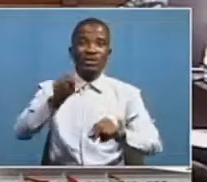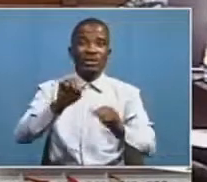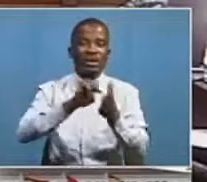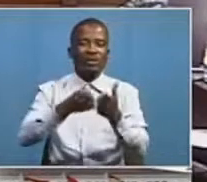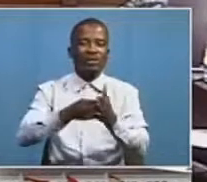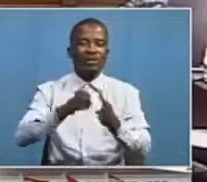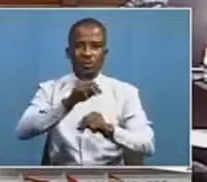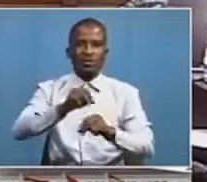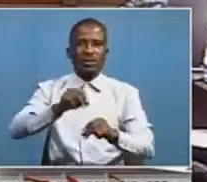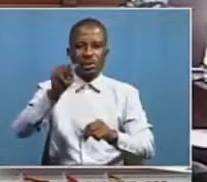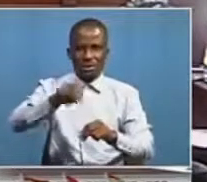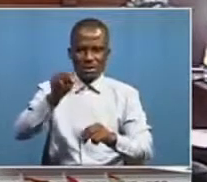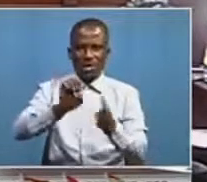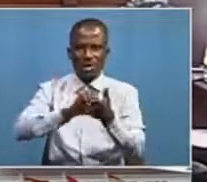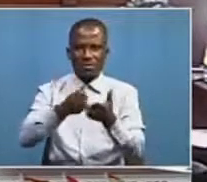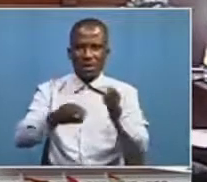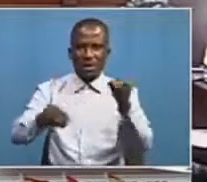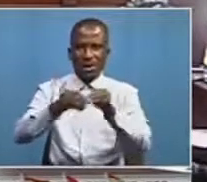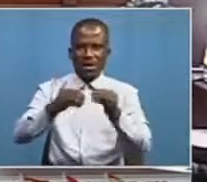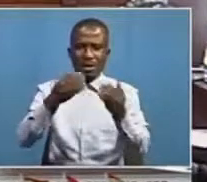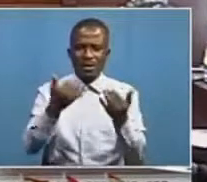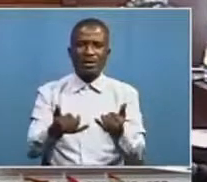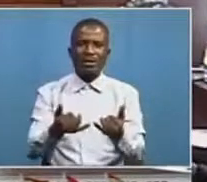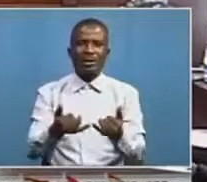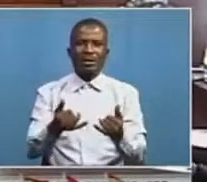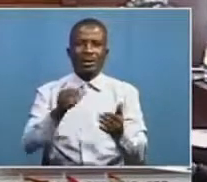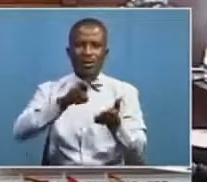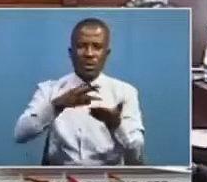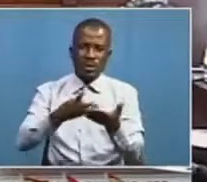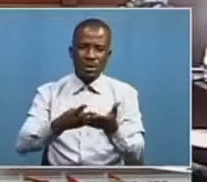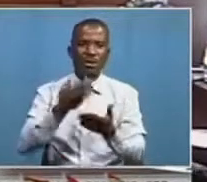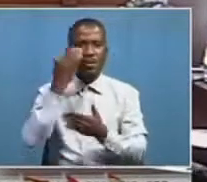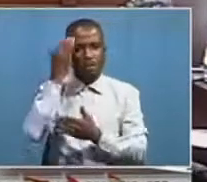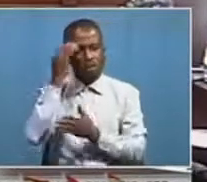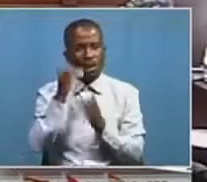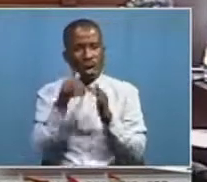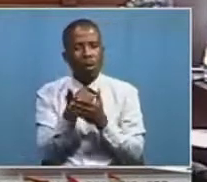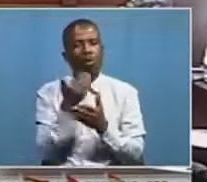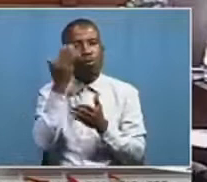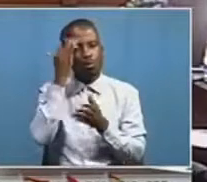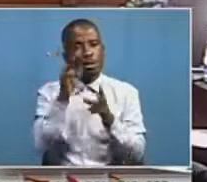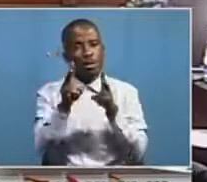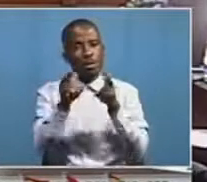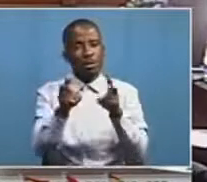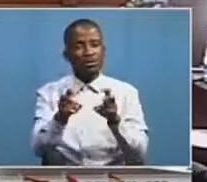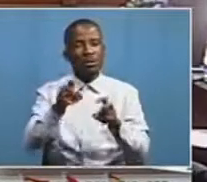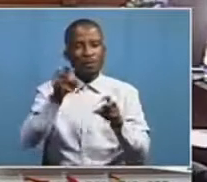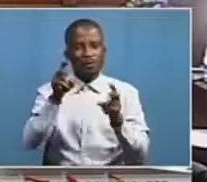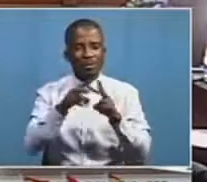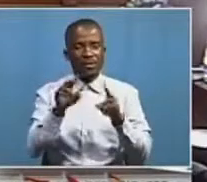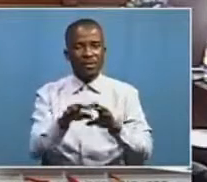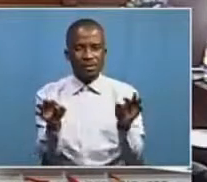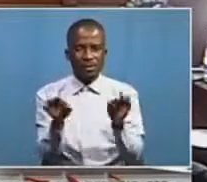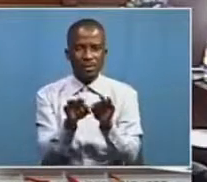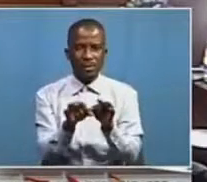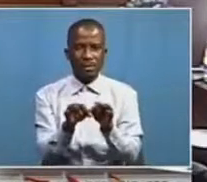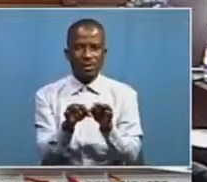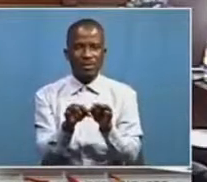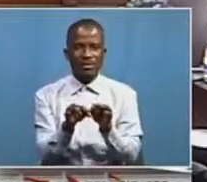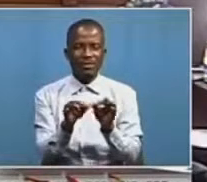issue. The credibility of the witness and his knowledge of the subject matter are determinant factors. See Ama